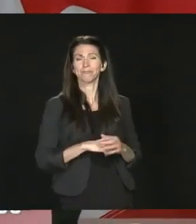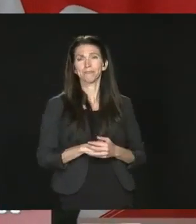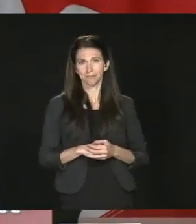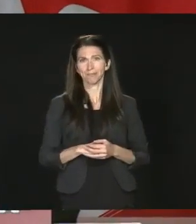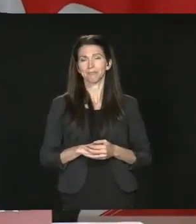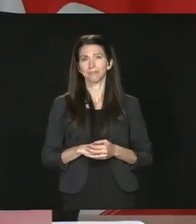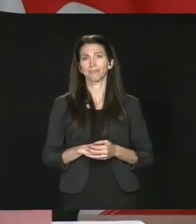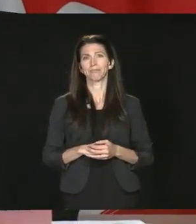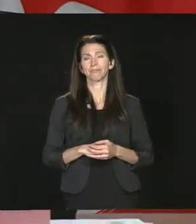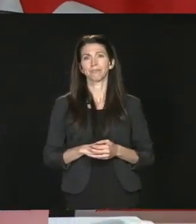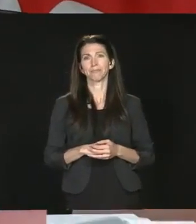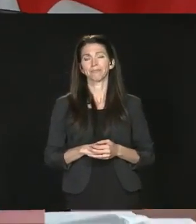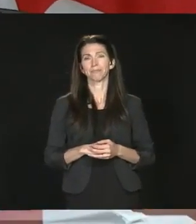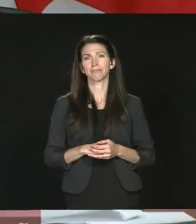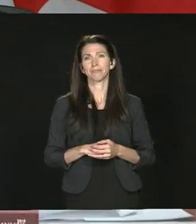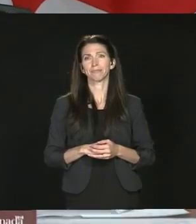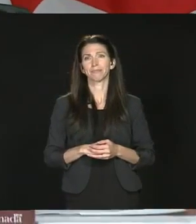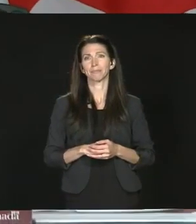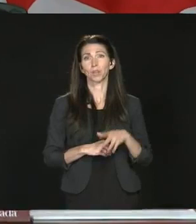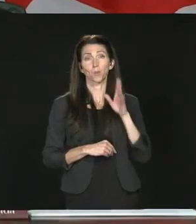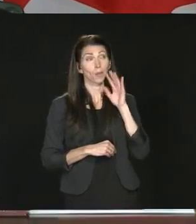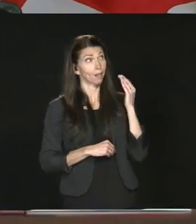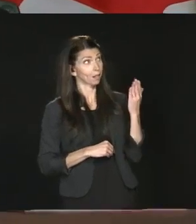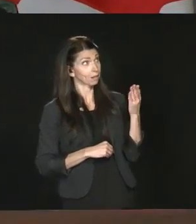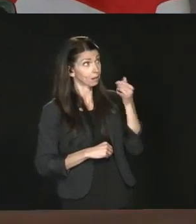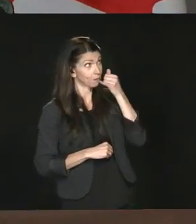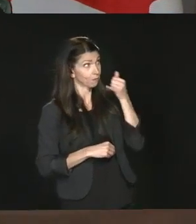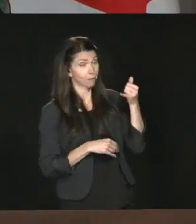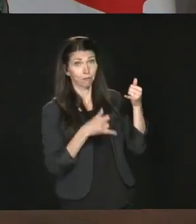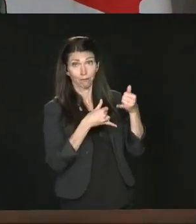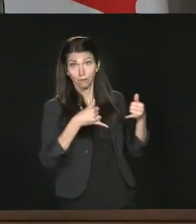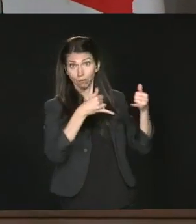before turning to the room. So one question, one follow-up. Operator, over to you.